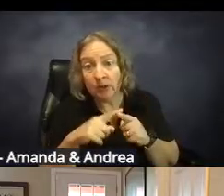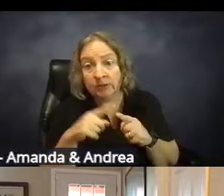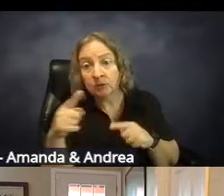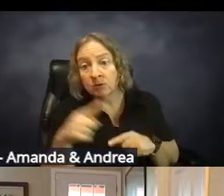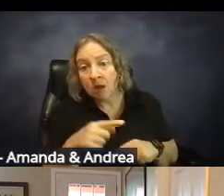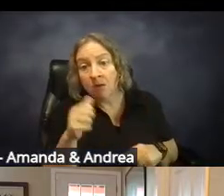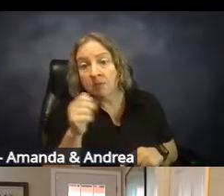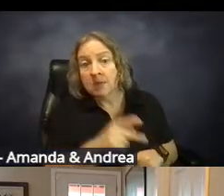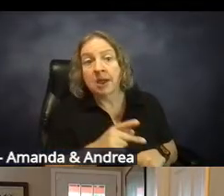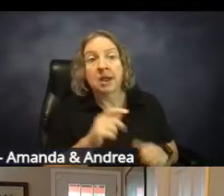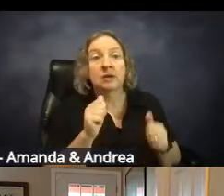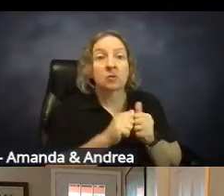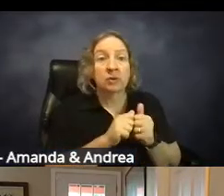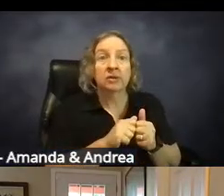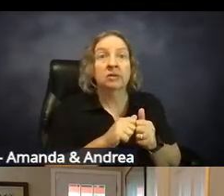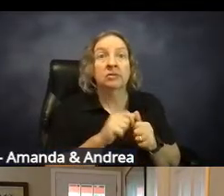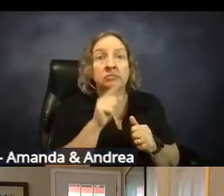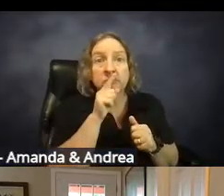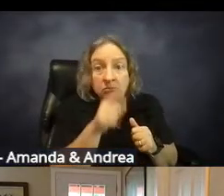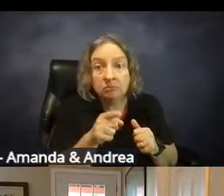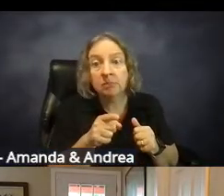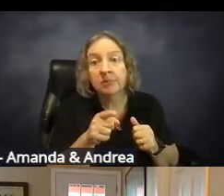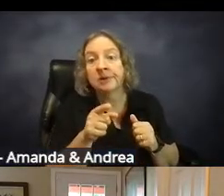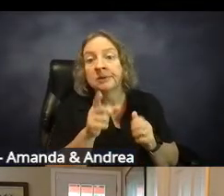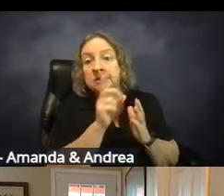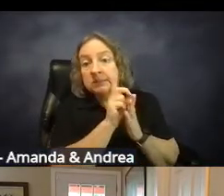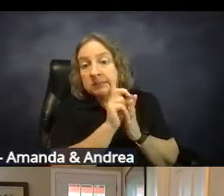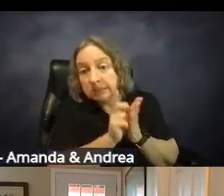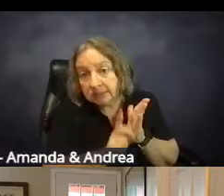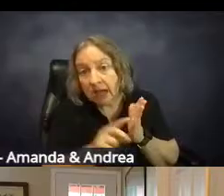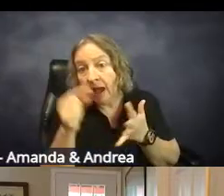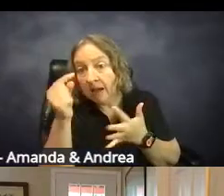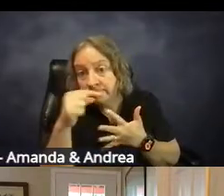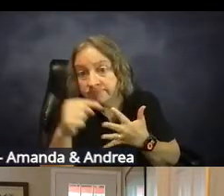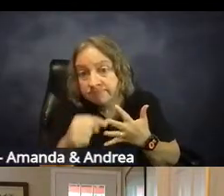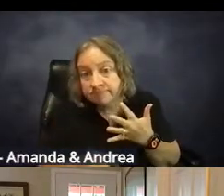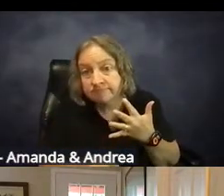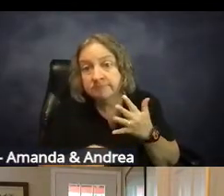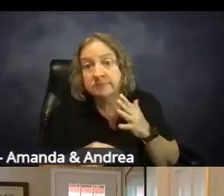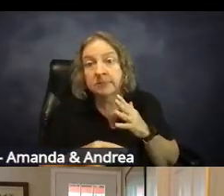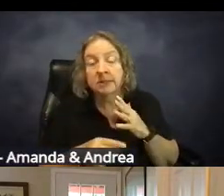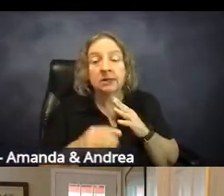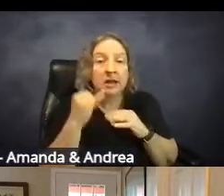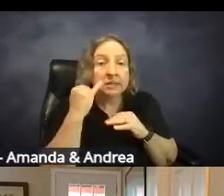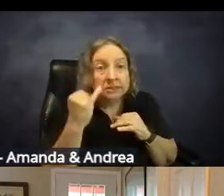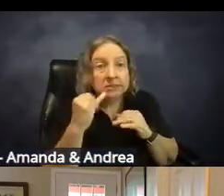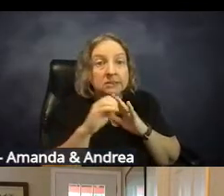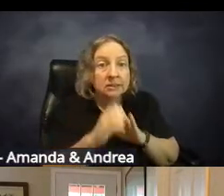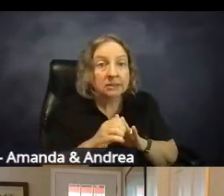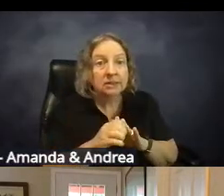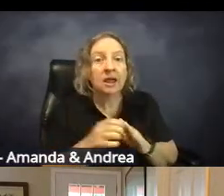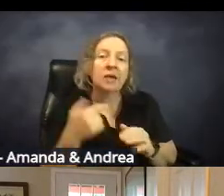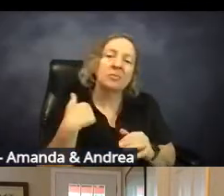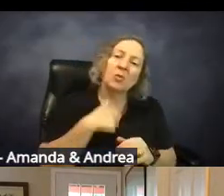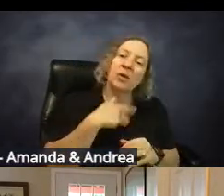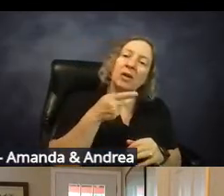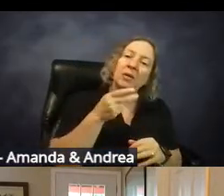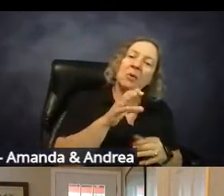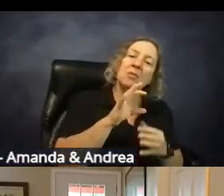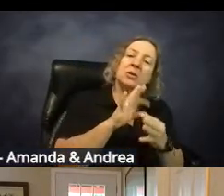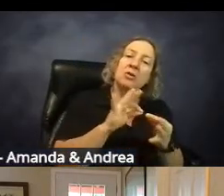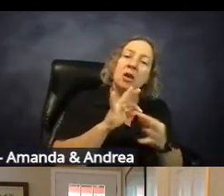with actual design elements and we had the public comment on the